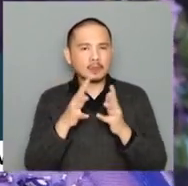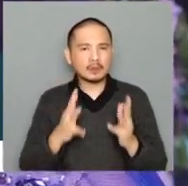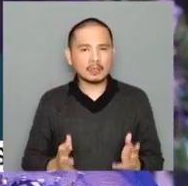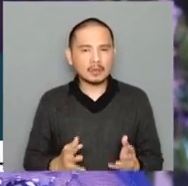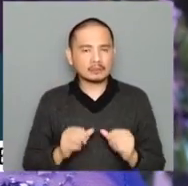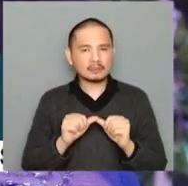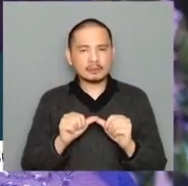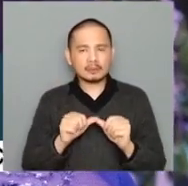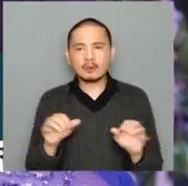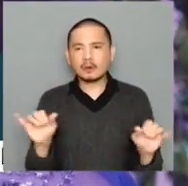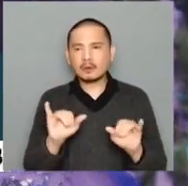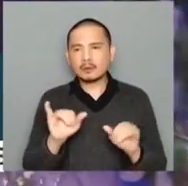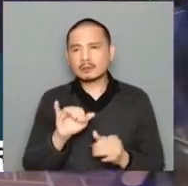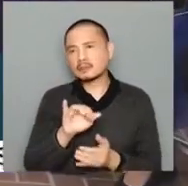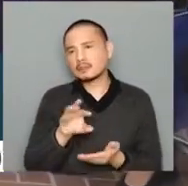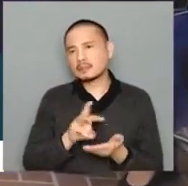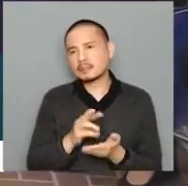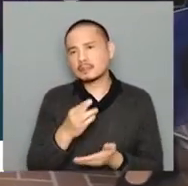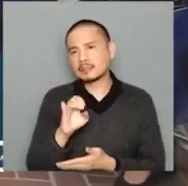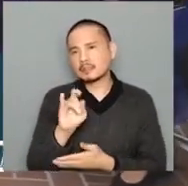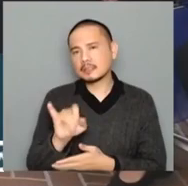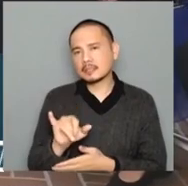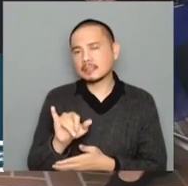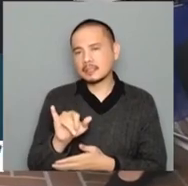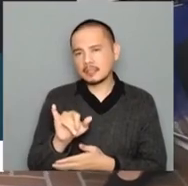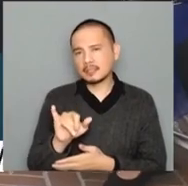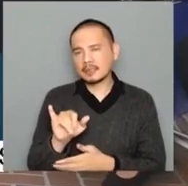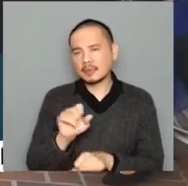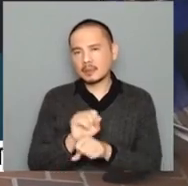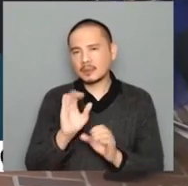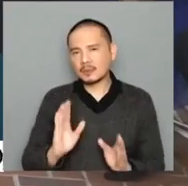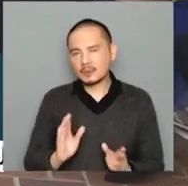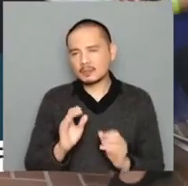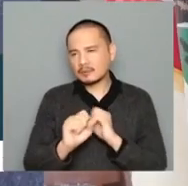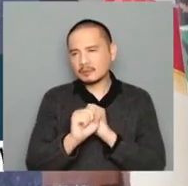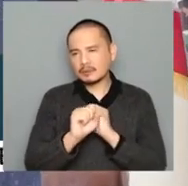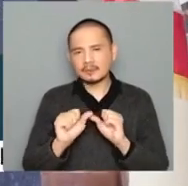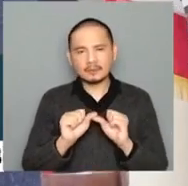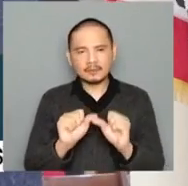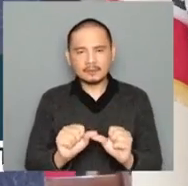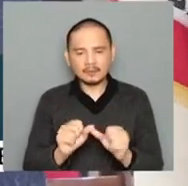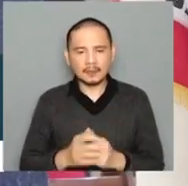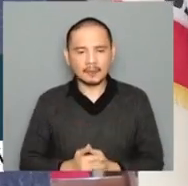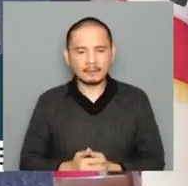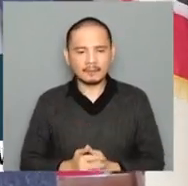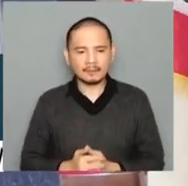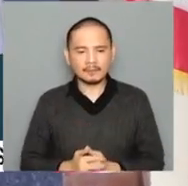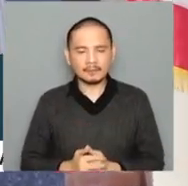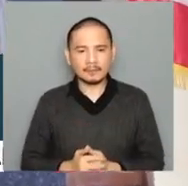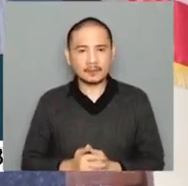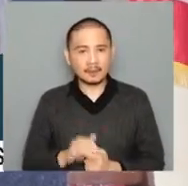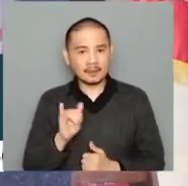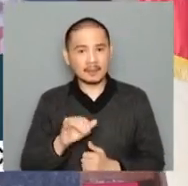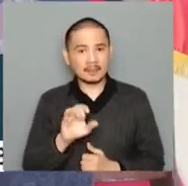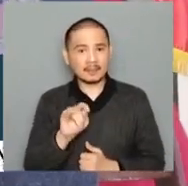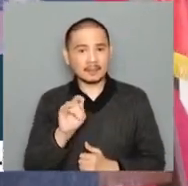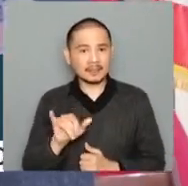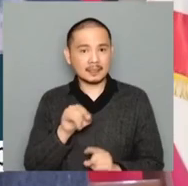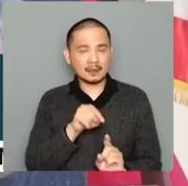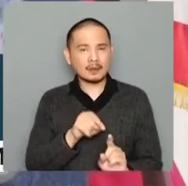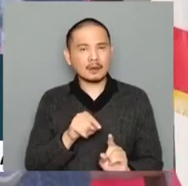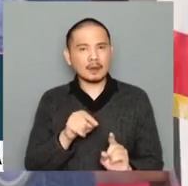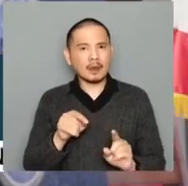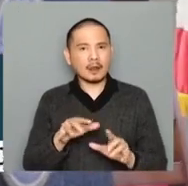city employees promote. Throughout the years, the Los Angeles City Hall has been a workplace for many Filipinos, including those in leadership